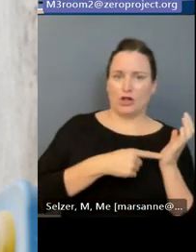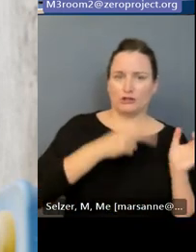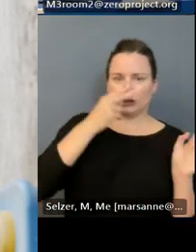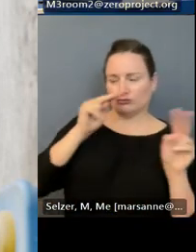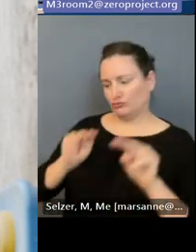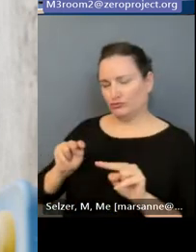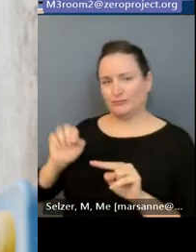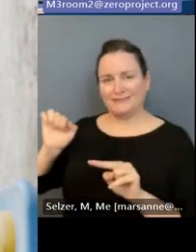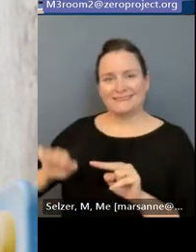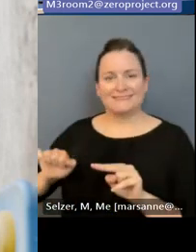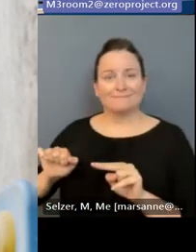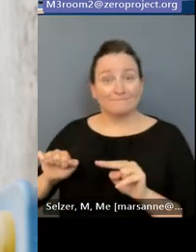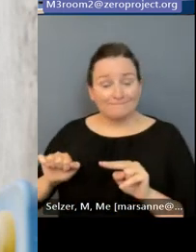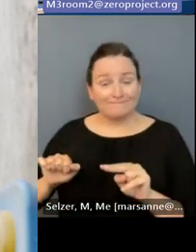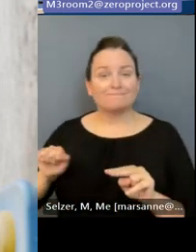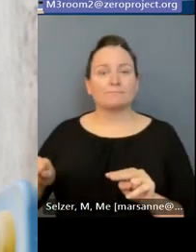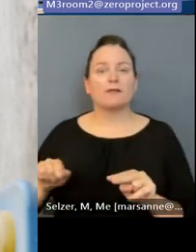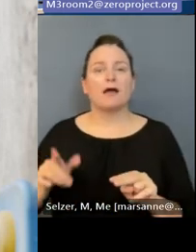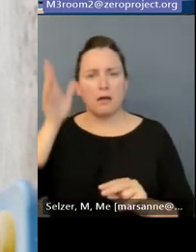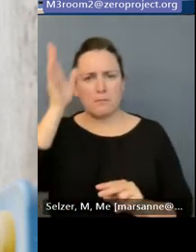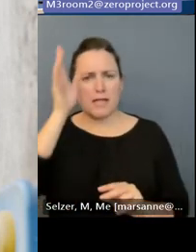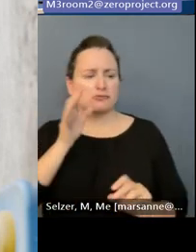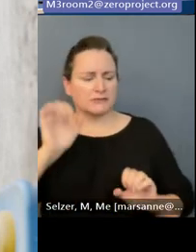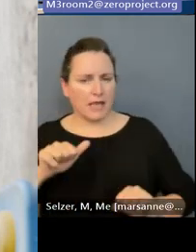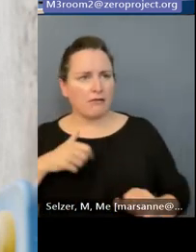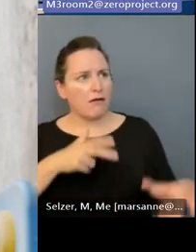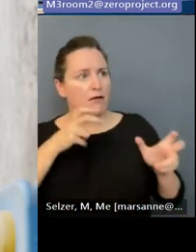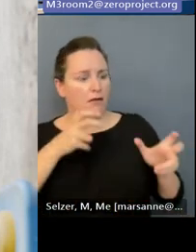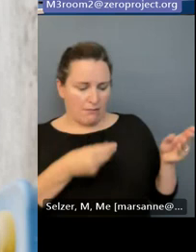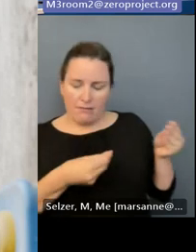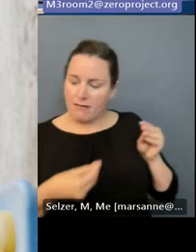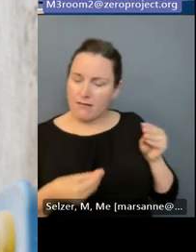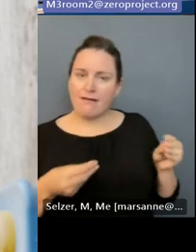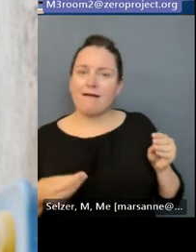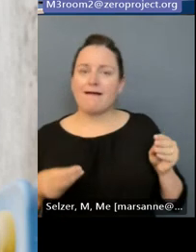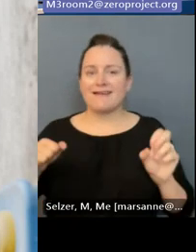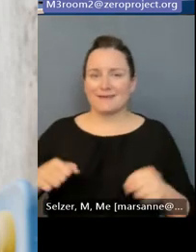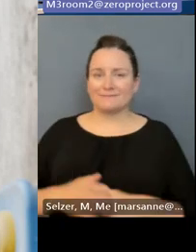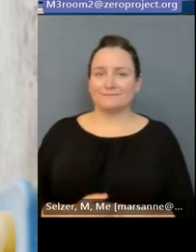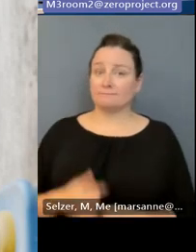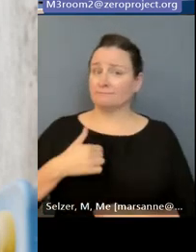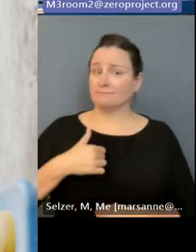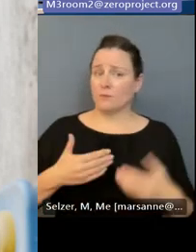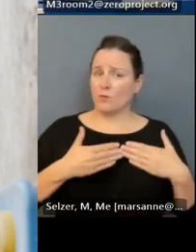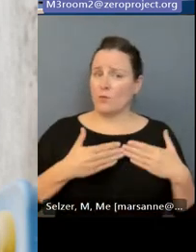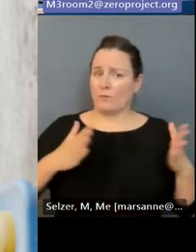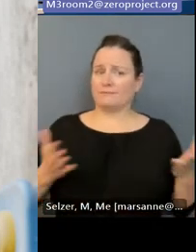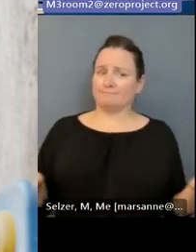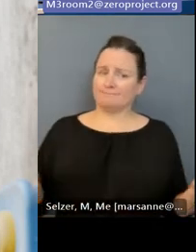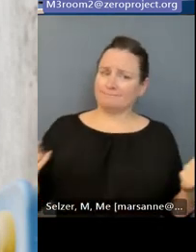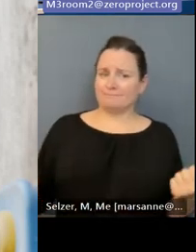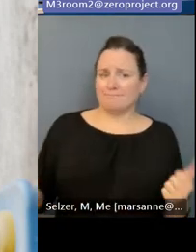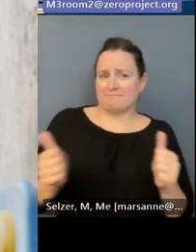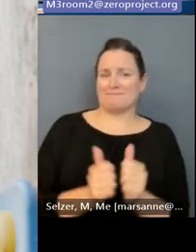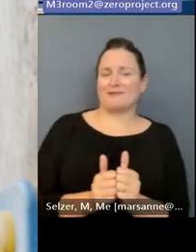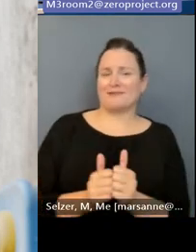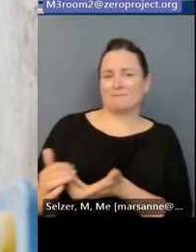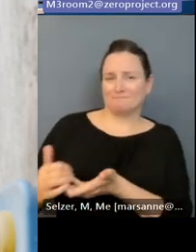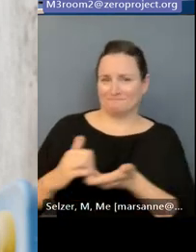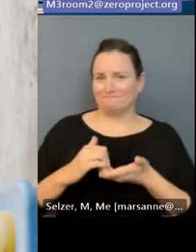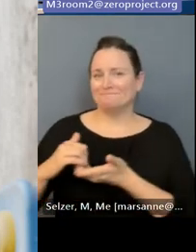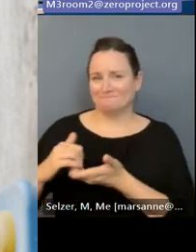that. Partnership and collaborations. We are open to partnership and collaboration. Policy and advocacy. As I